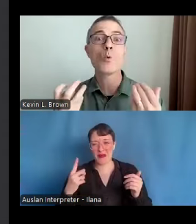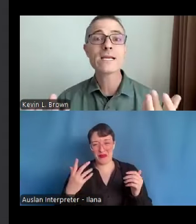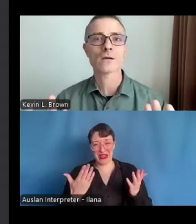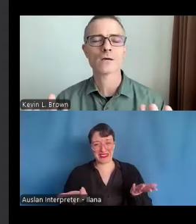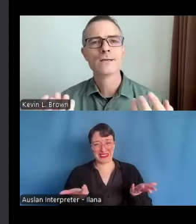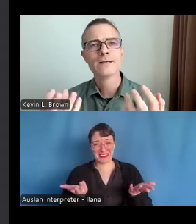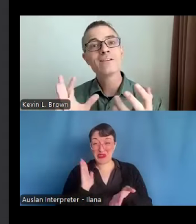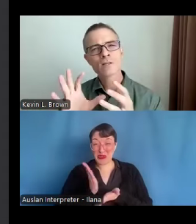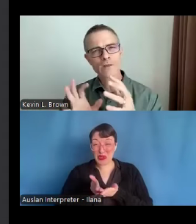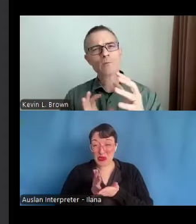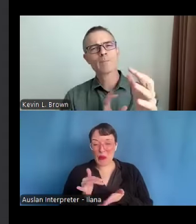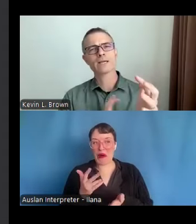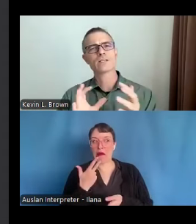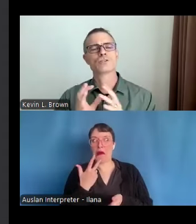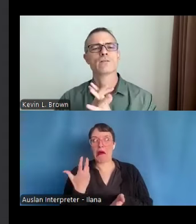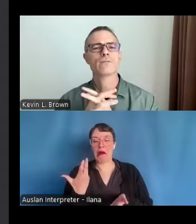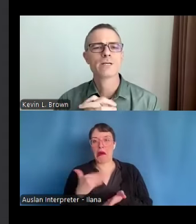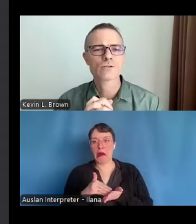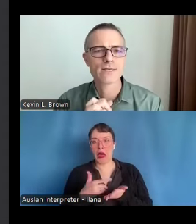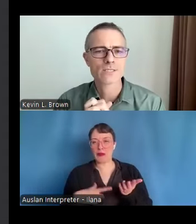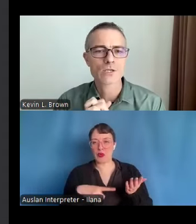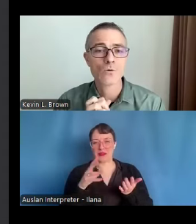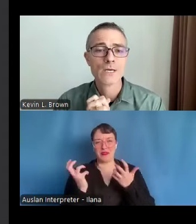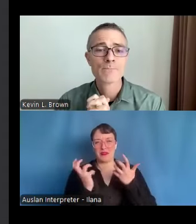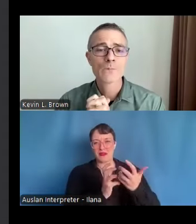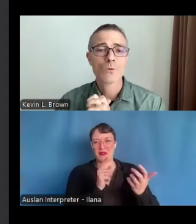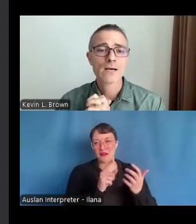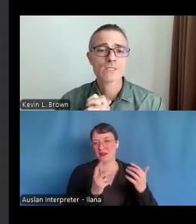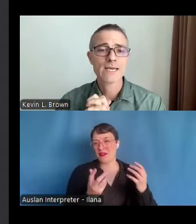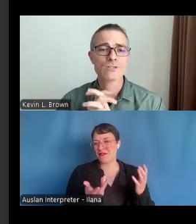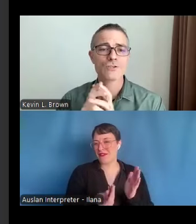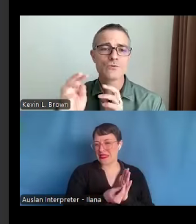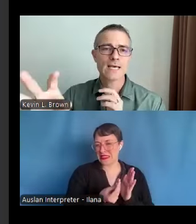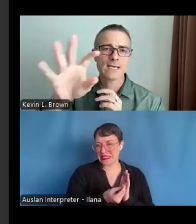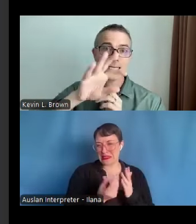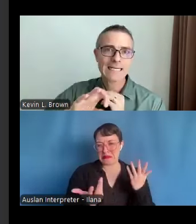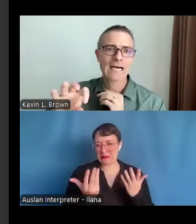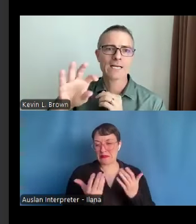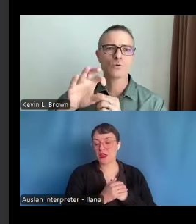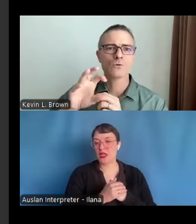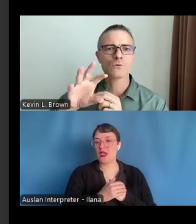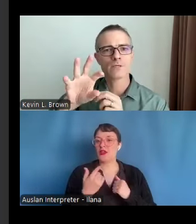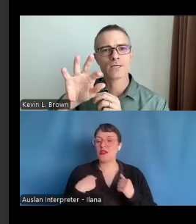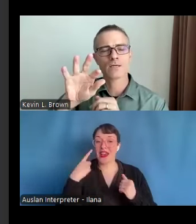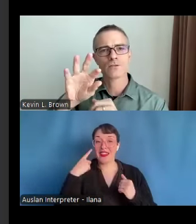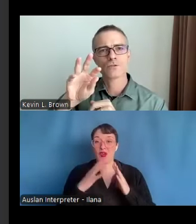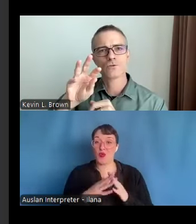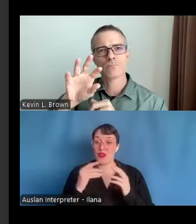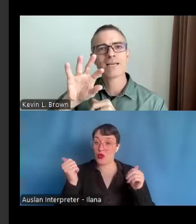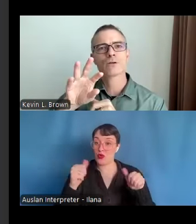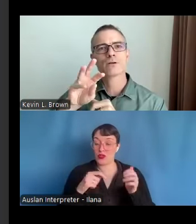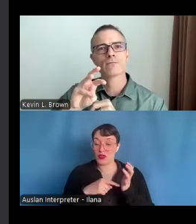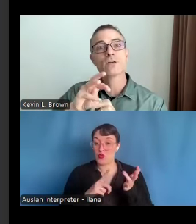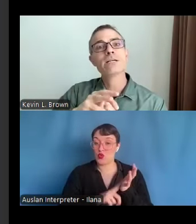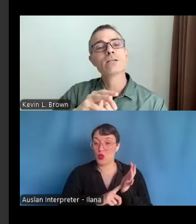became weaker, even though they were paying attention to the funding trends. And so what I would say is use that Ikigai tool to